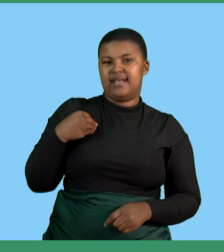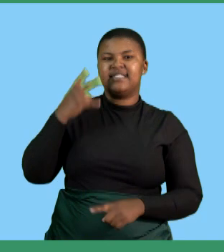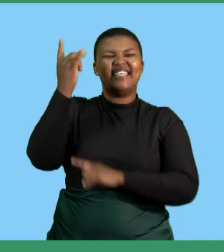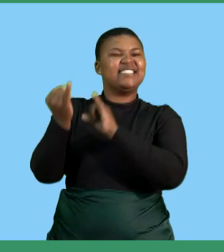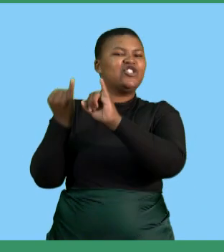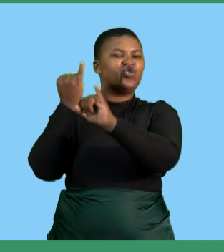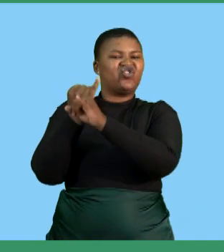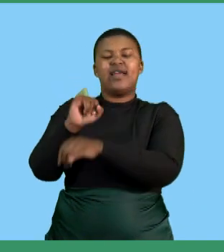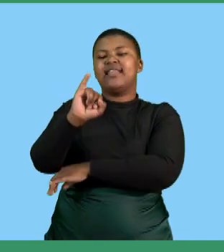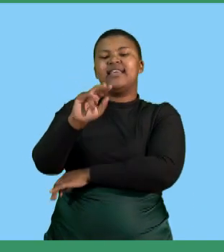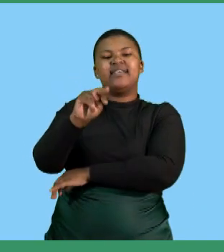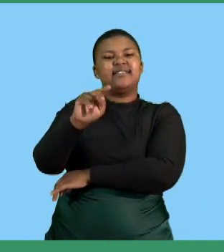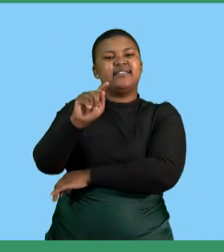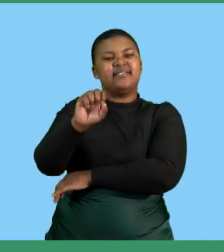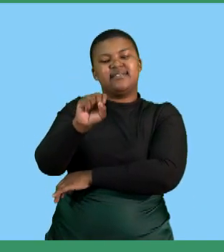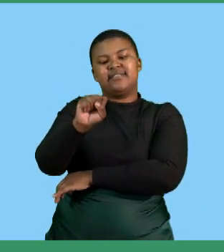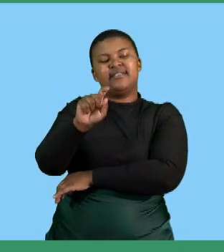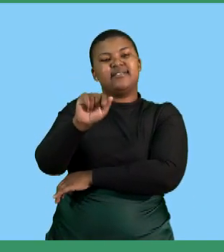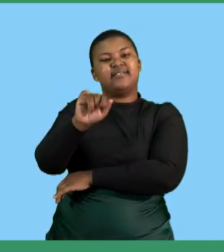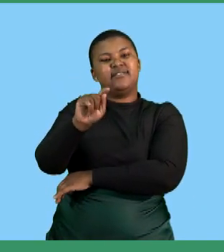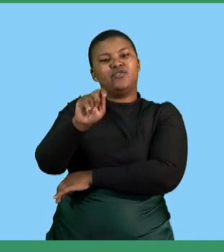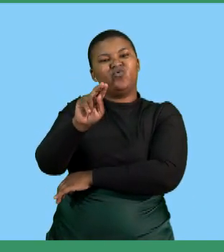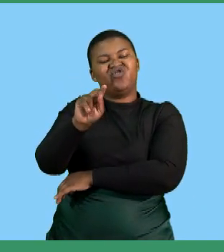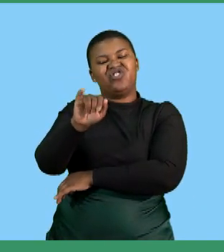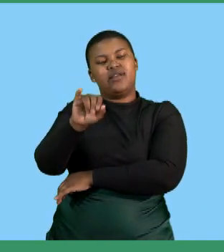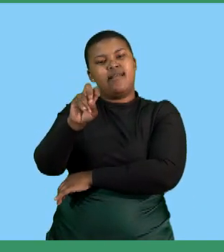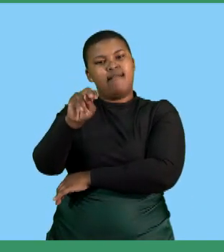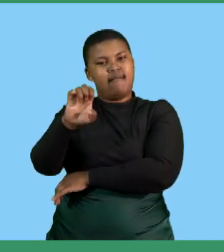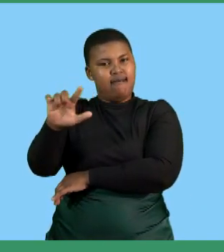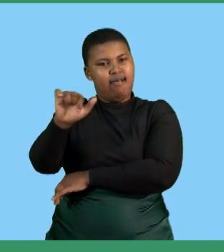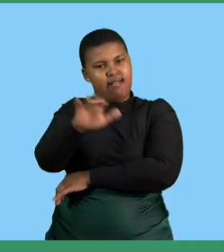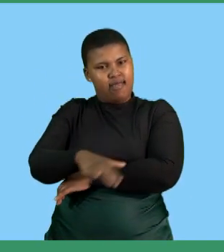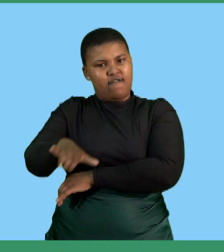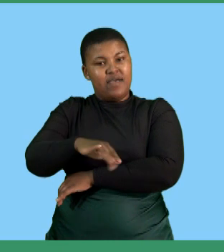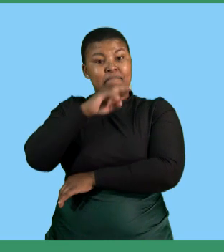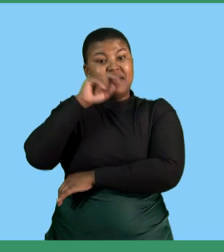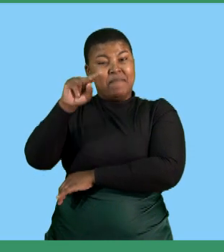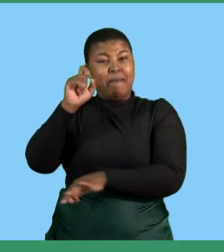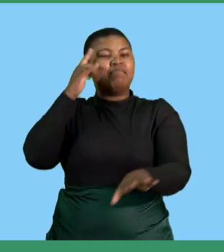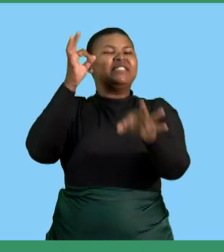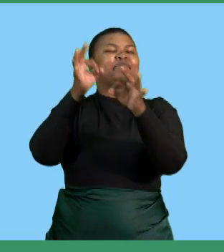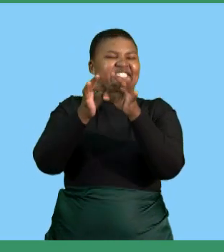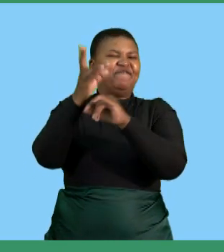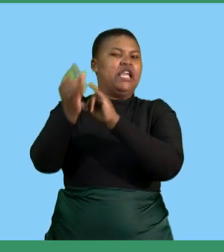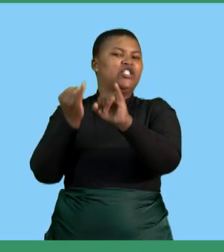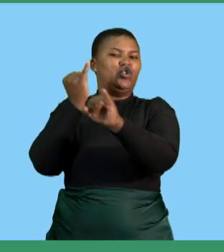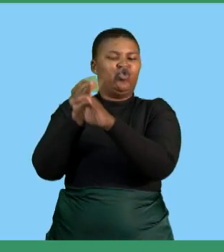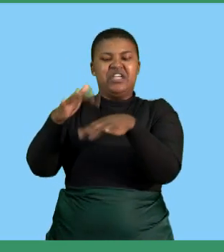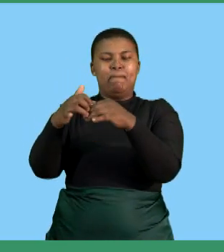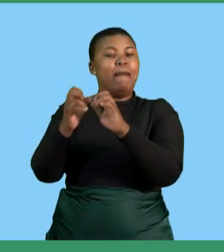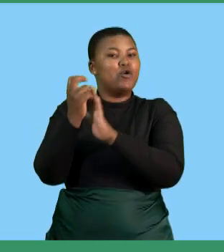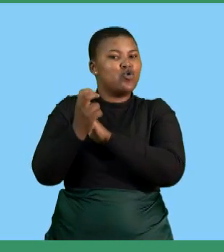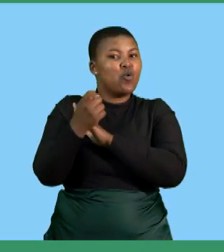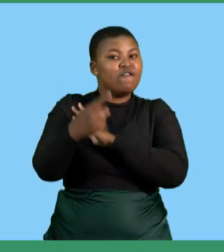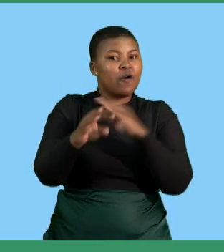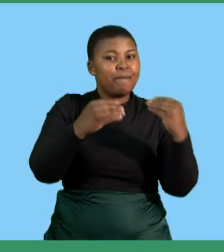asked for the institutional environment specifically. So here then we will refer to the specific institutions which will